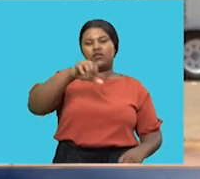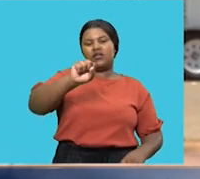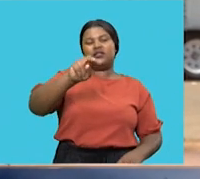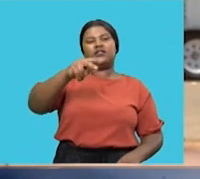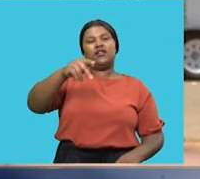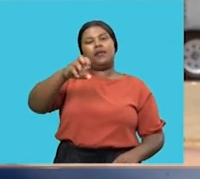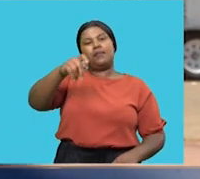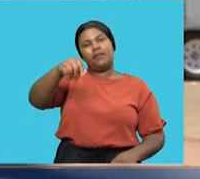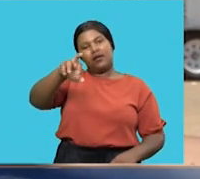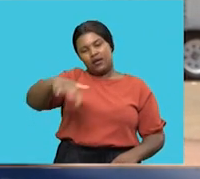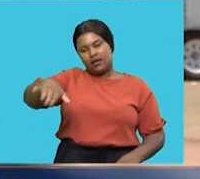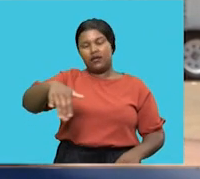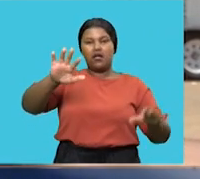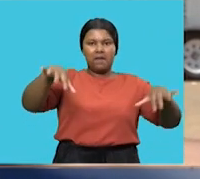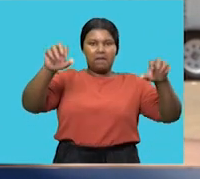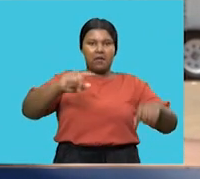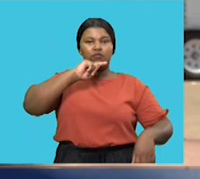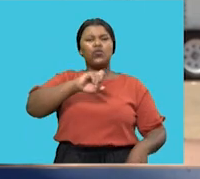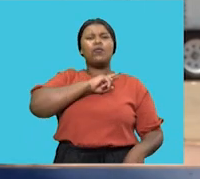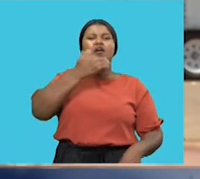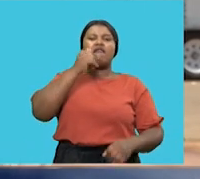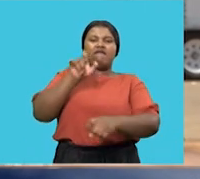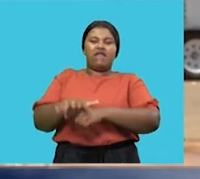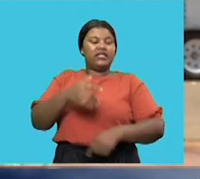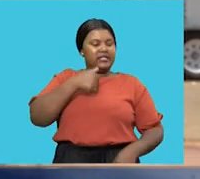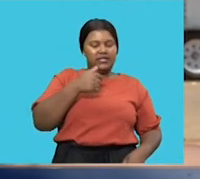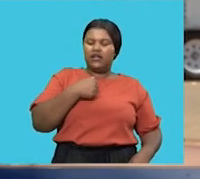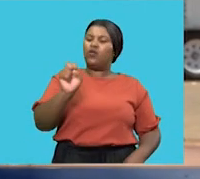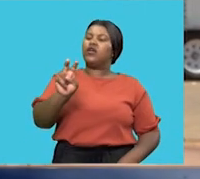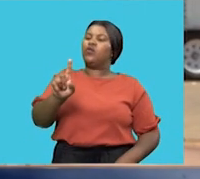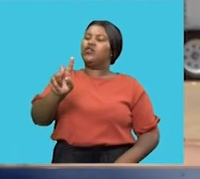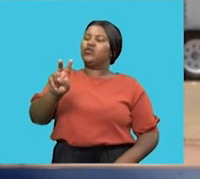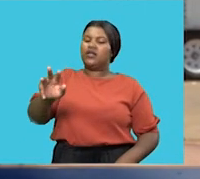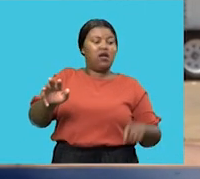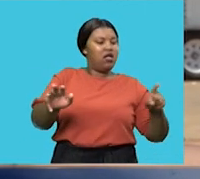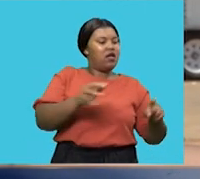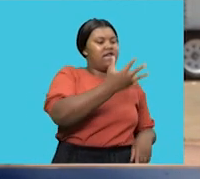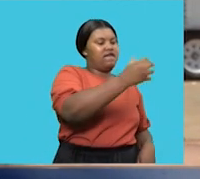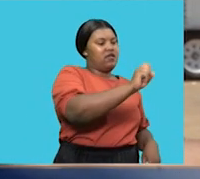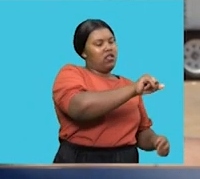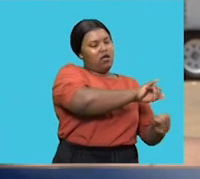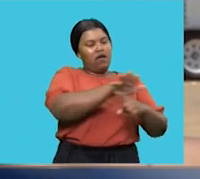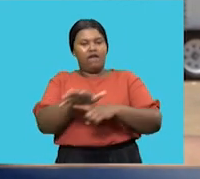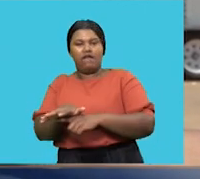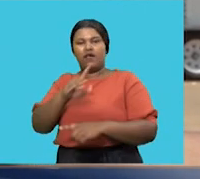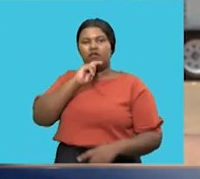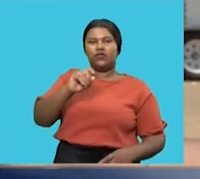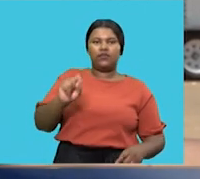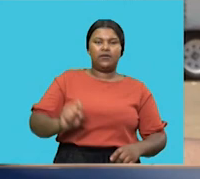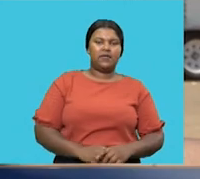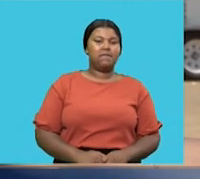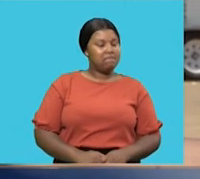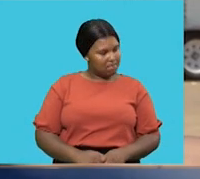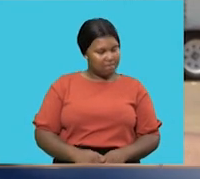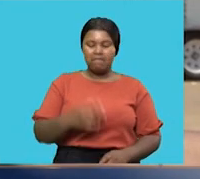nogesi si affectwa yi ward 50 tina si ward 129 si divided into two is Snake Park so mase affectwa yi ward